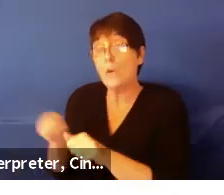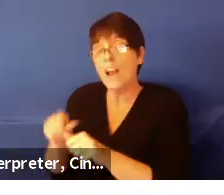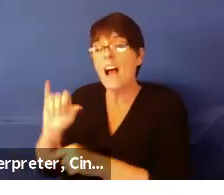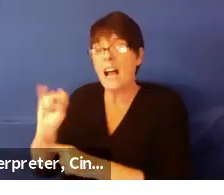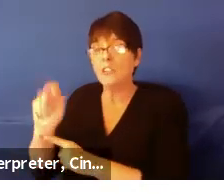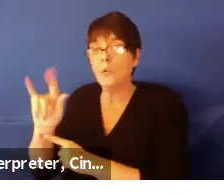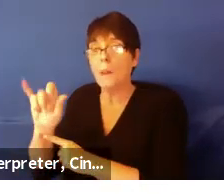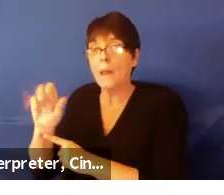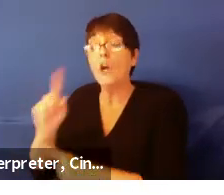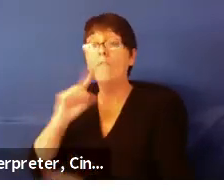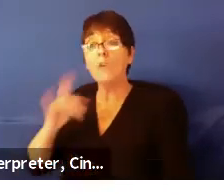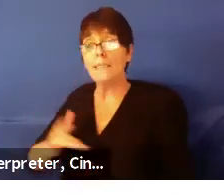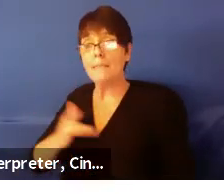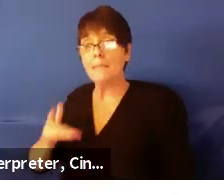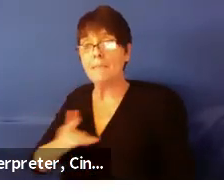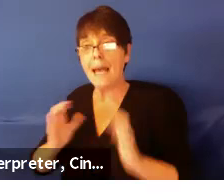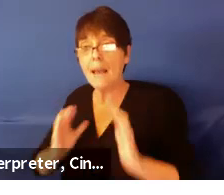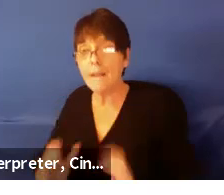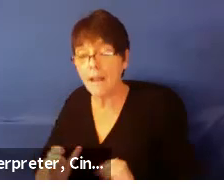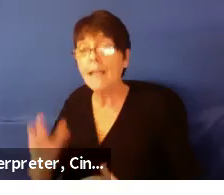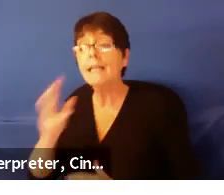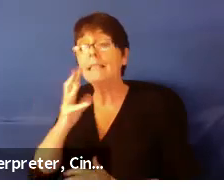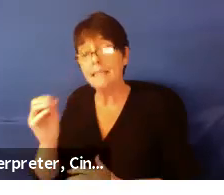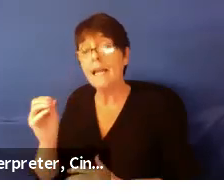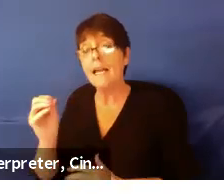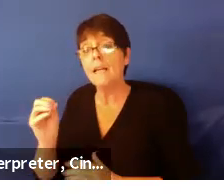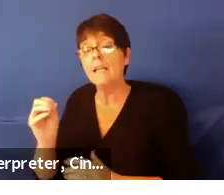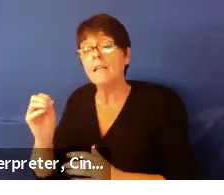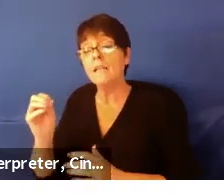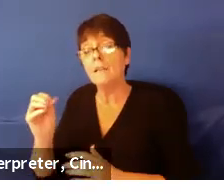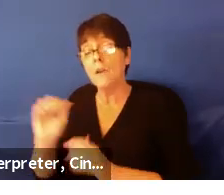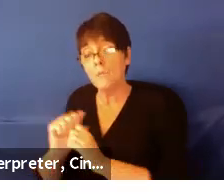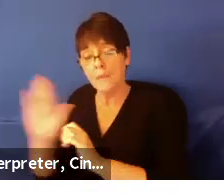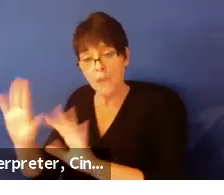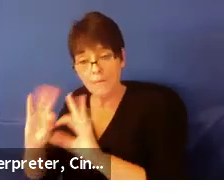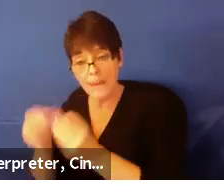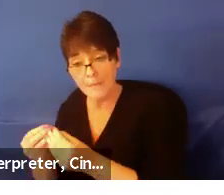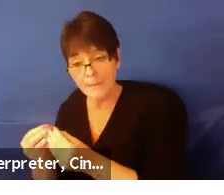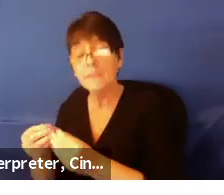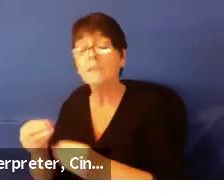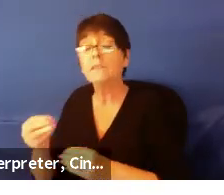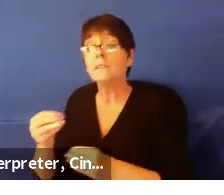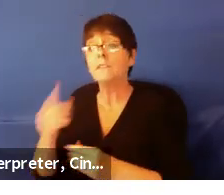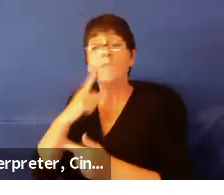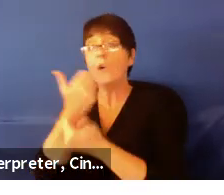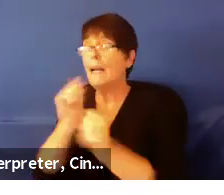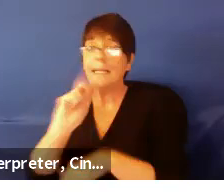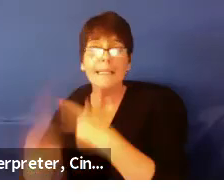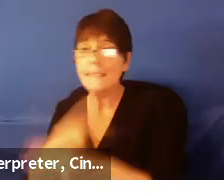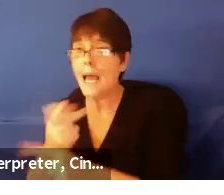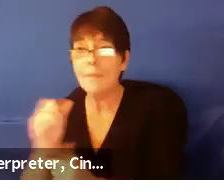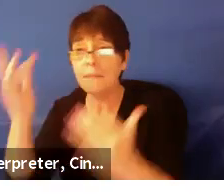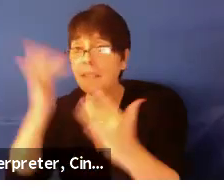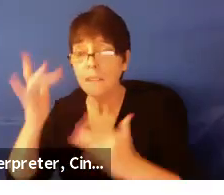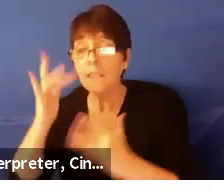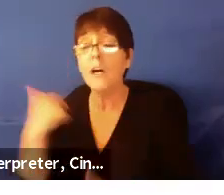symptomatic clients and probably their families for any kind of disease. So,